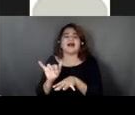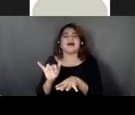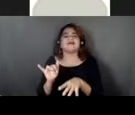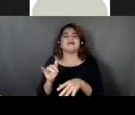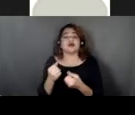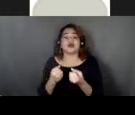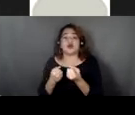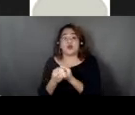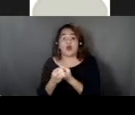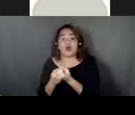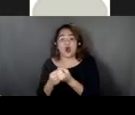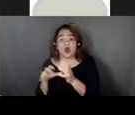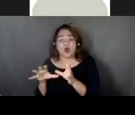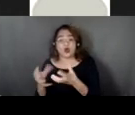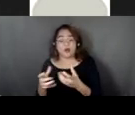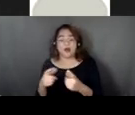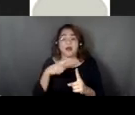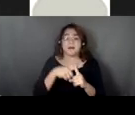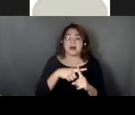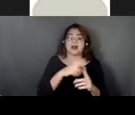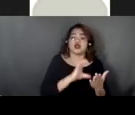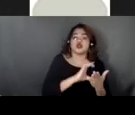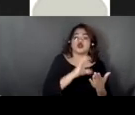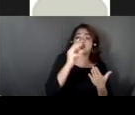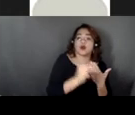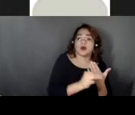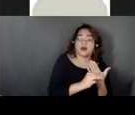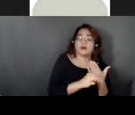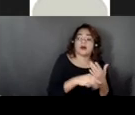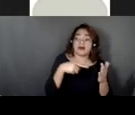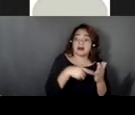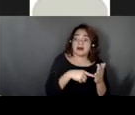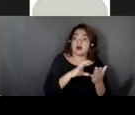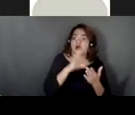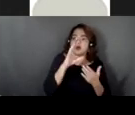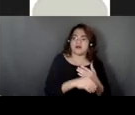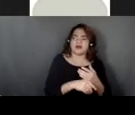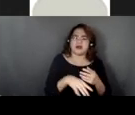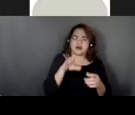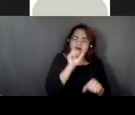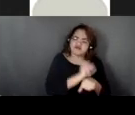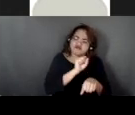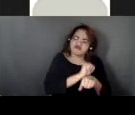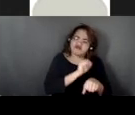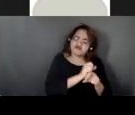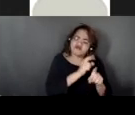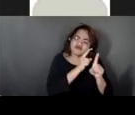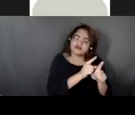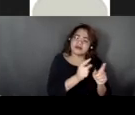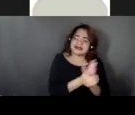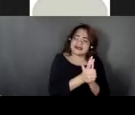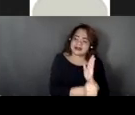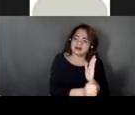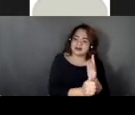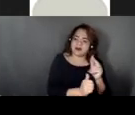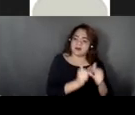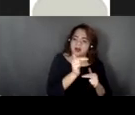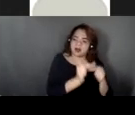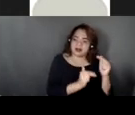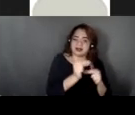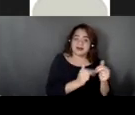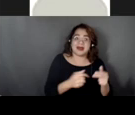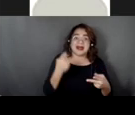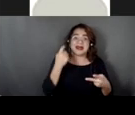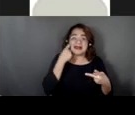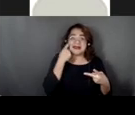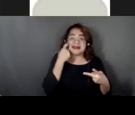a curriculum. So they really do work on specific skills through the course of the workshop. And then they have more recently developed